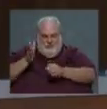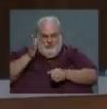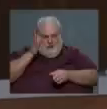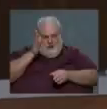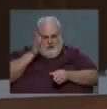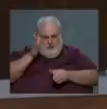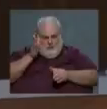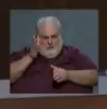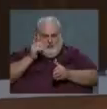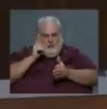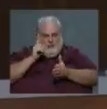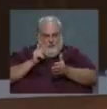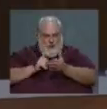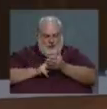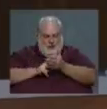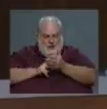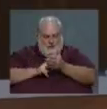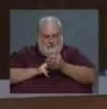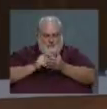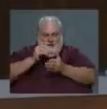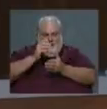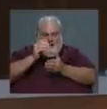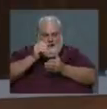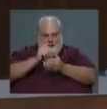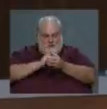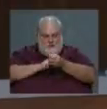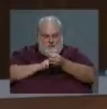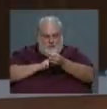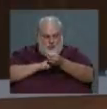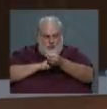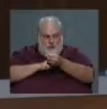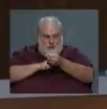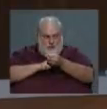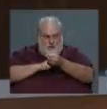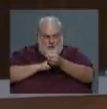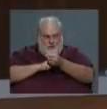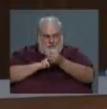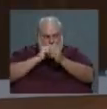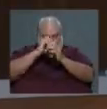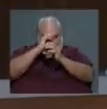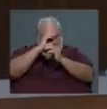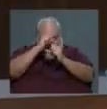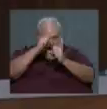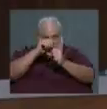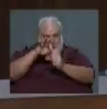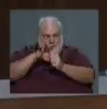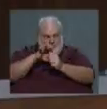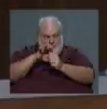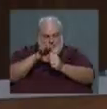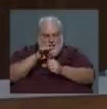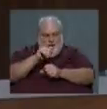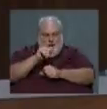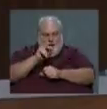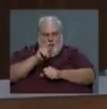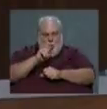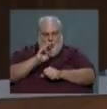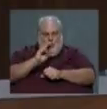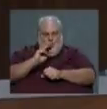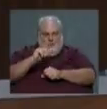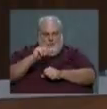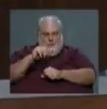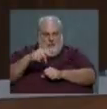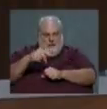recognize and support our president-elect, Donald Trump, in his upcoming